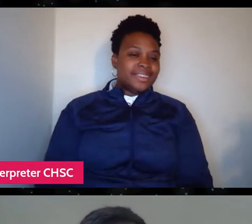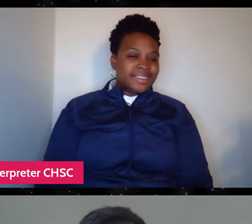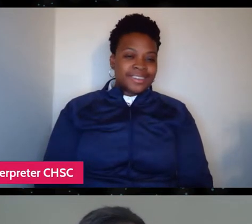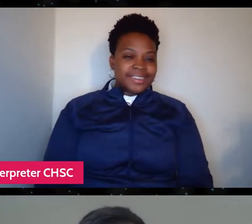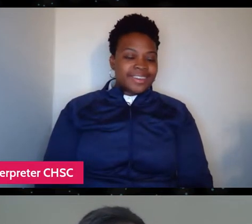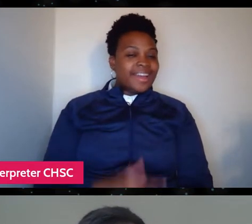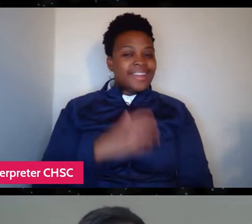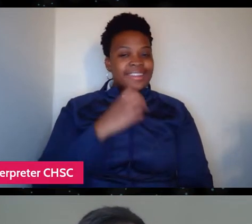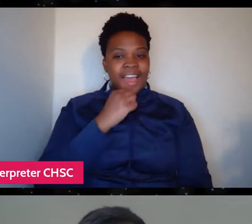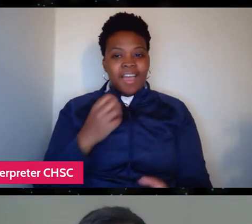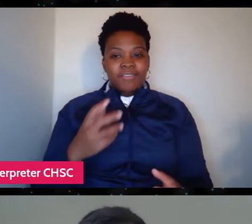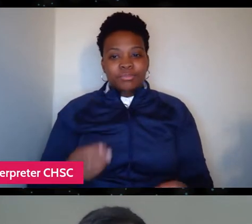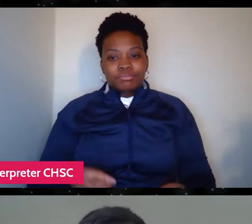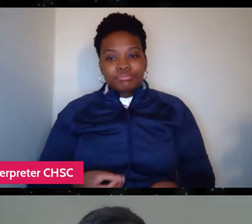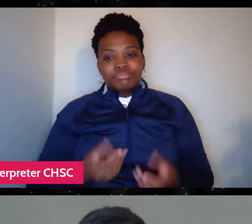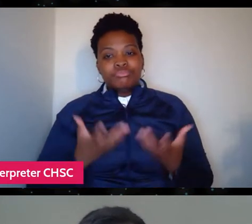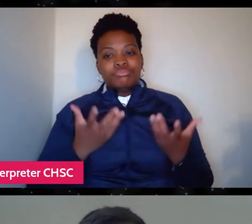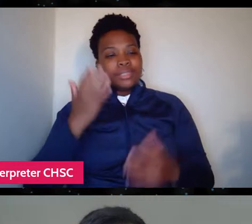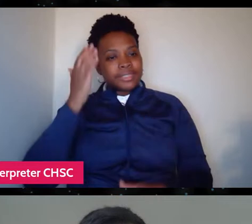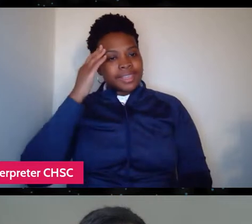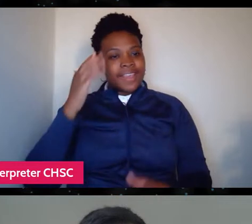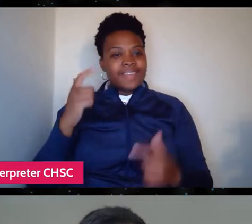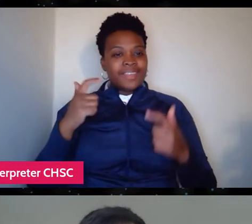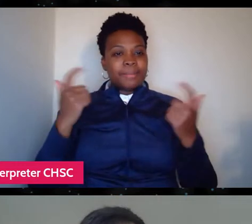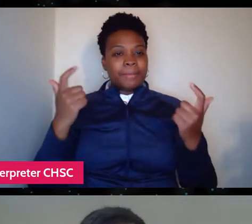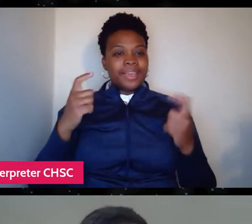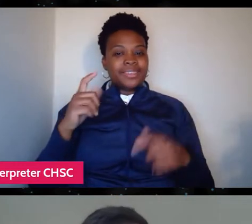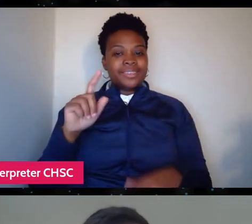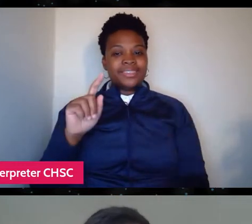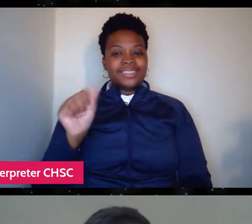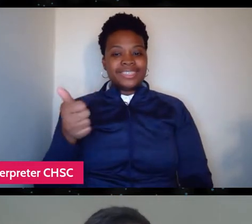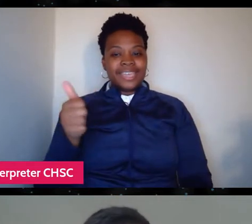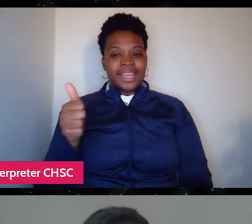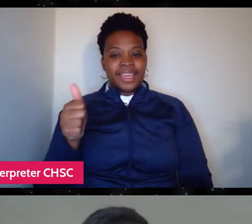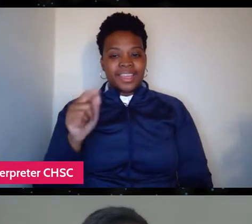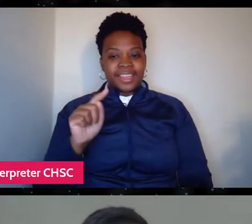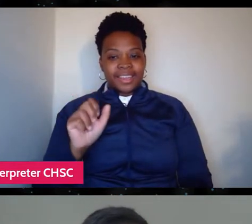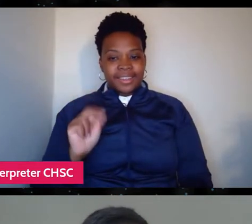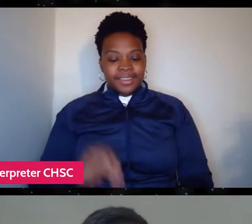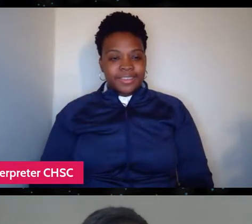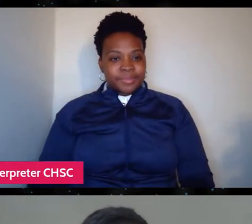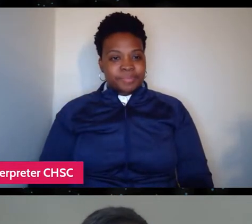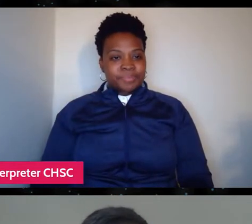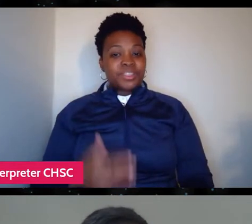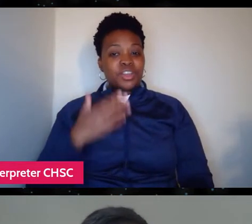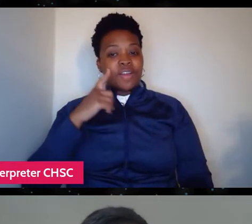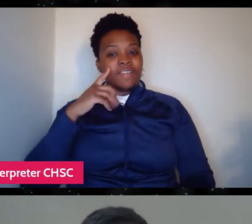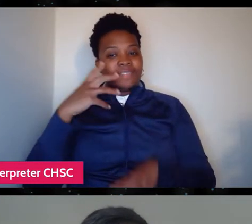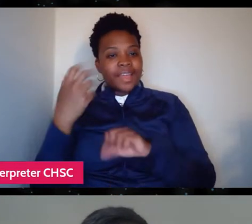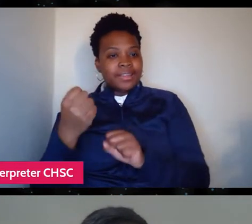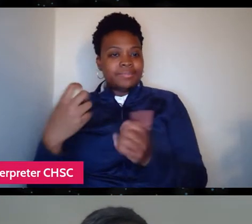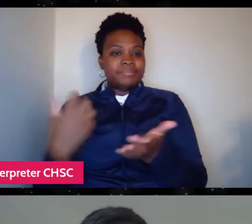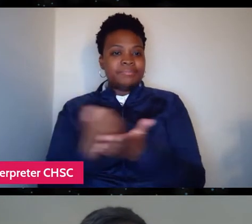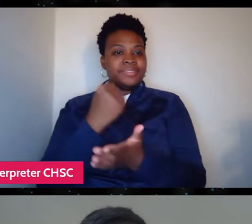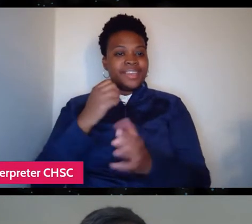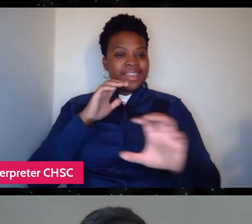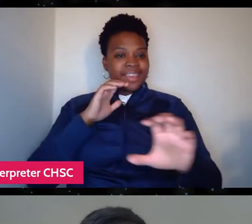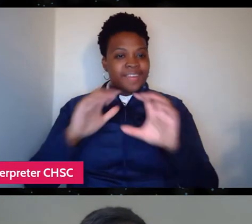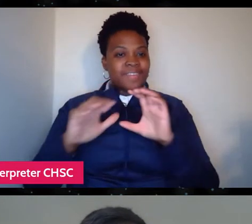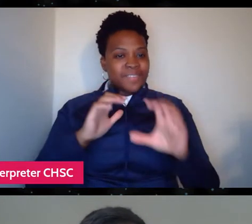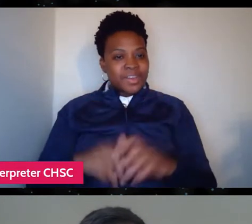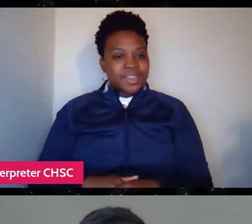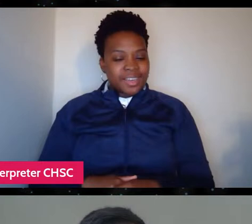that mentality of the Big Ten. Everybody join us. You know, in good faith, let's have this conversation. And, you